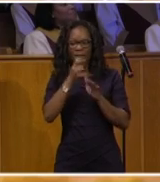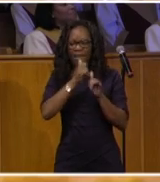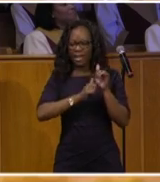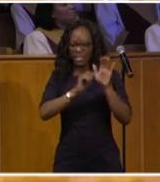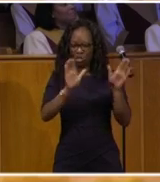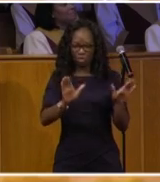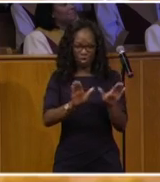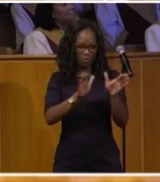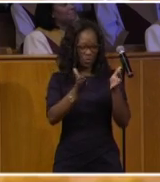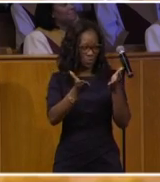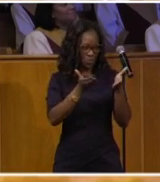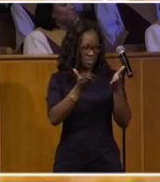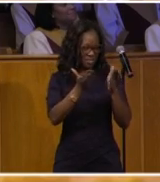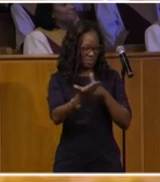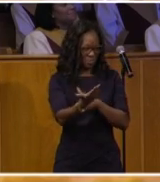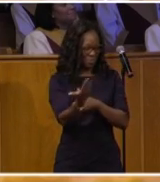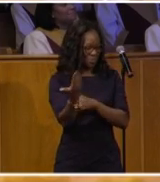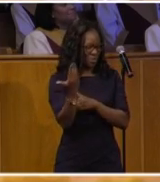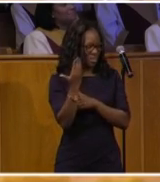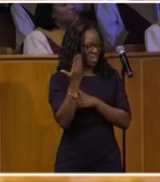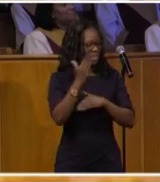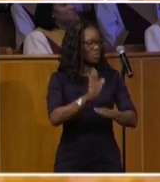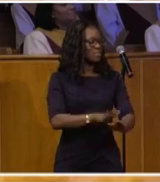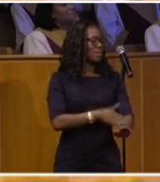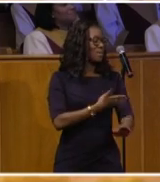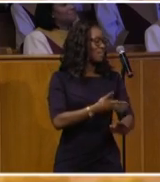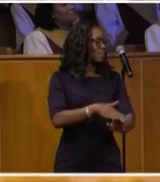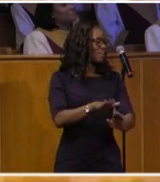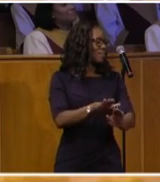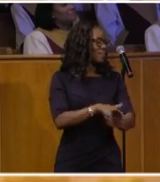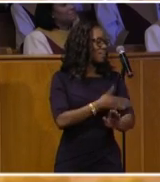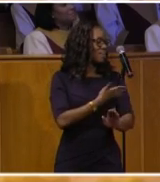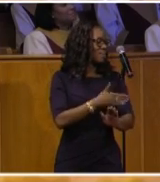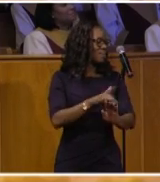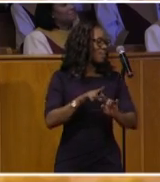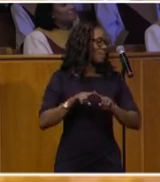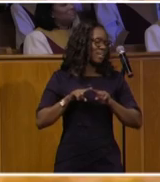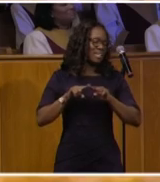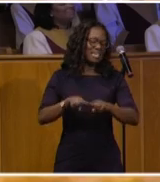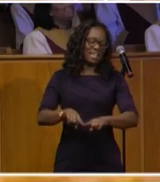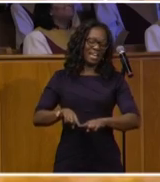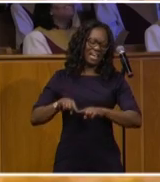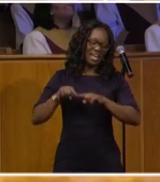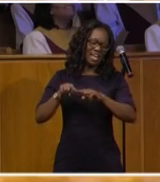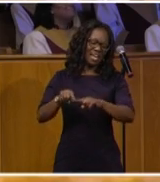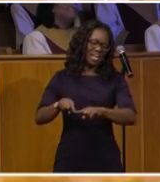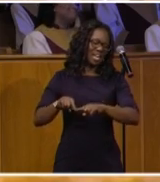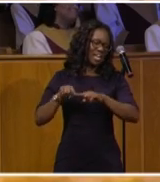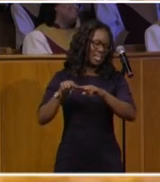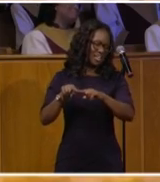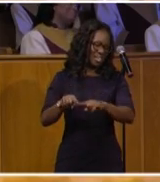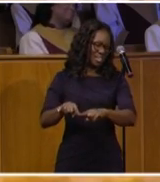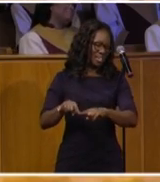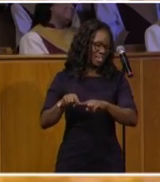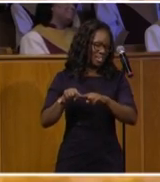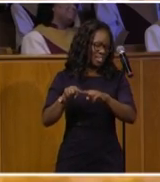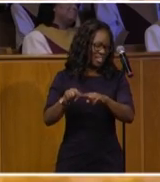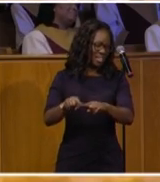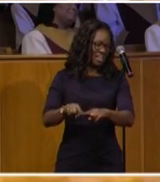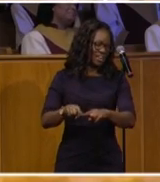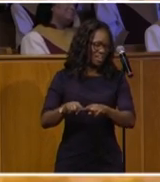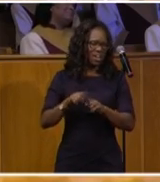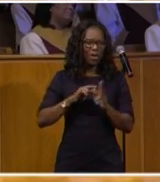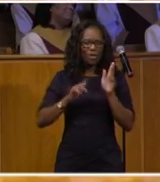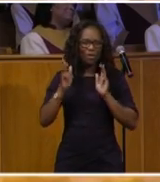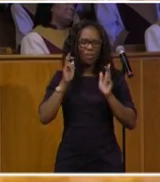Sunday morning. He was singing, leaning on the everlasting. I heard this as a